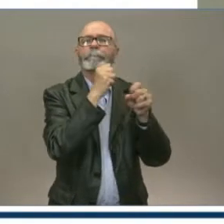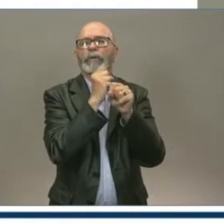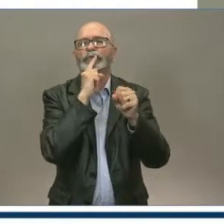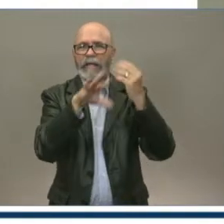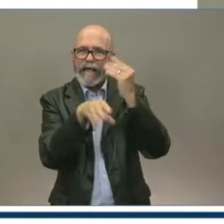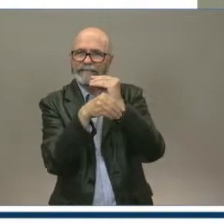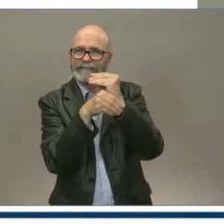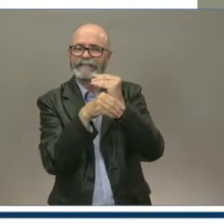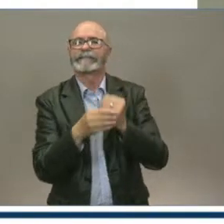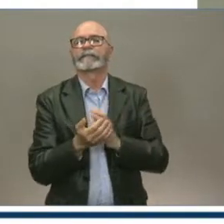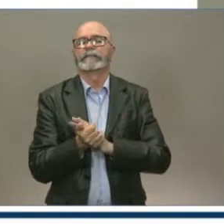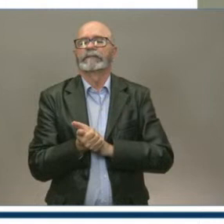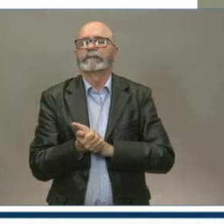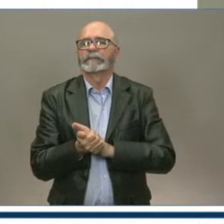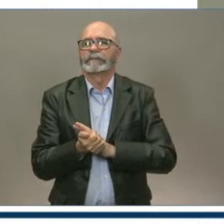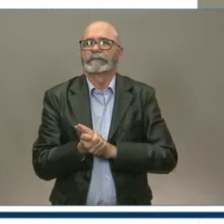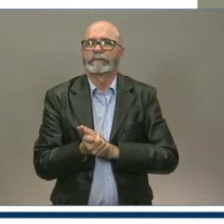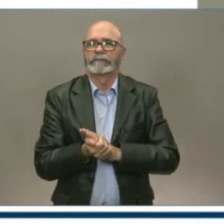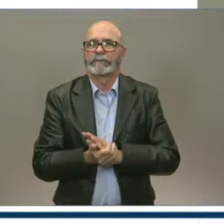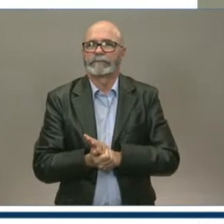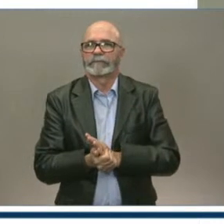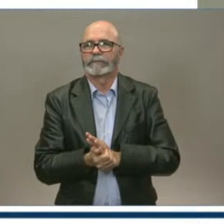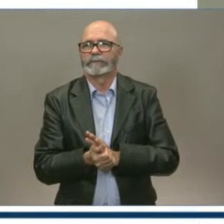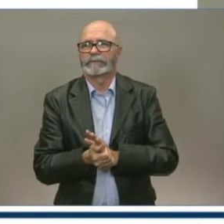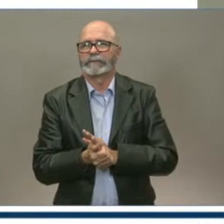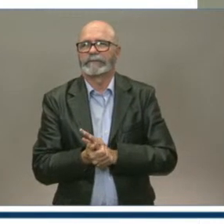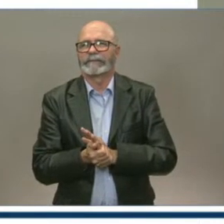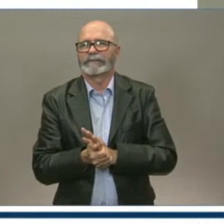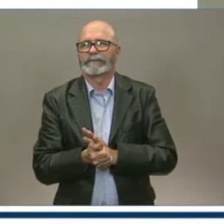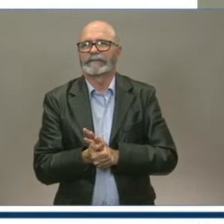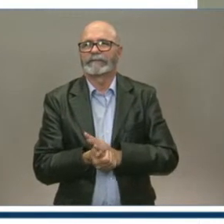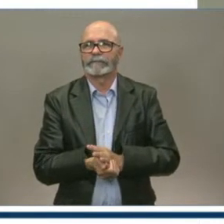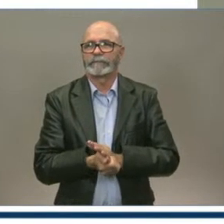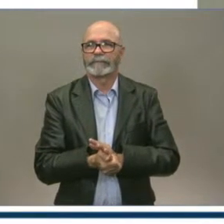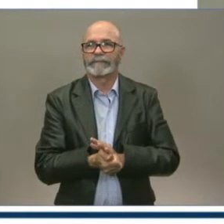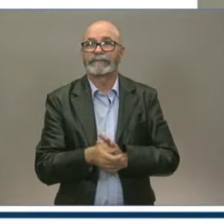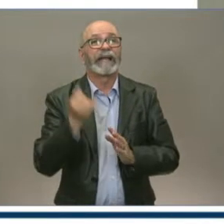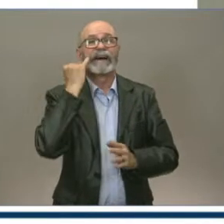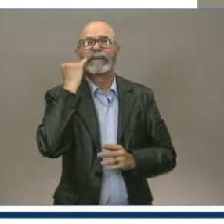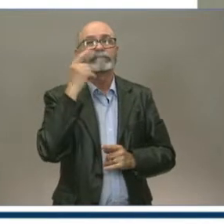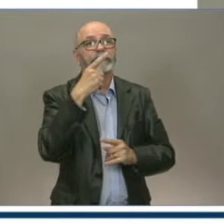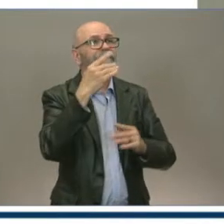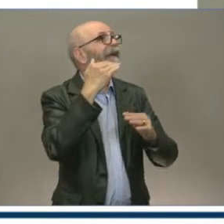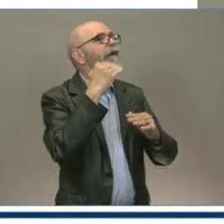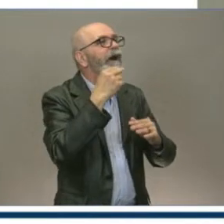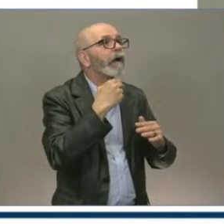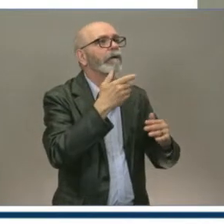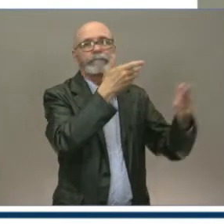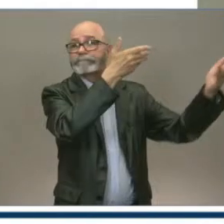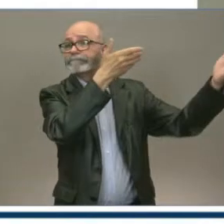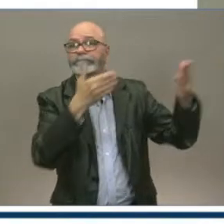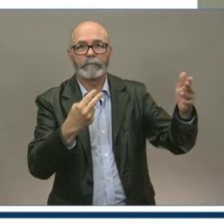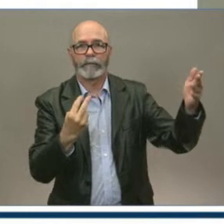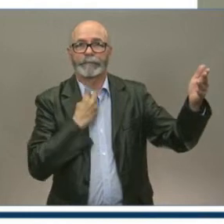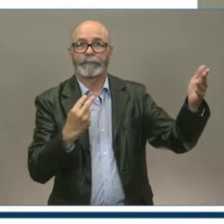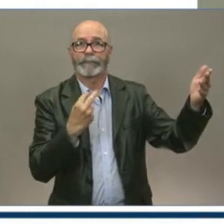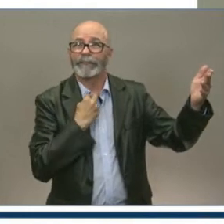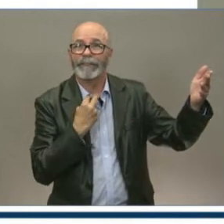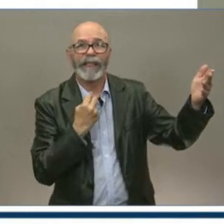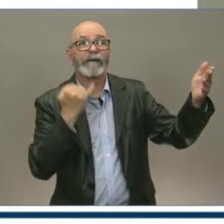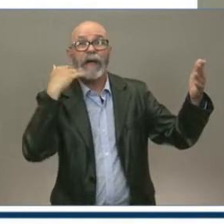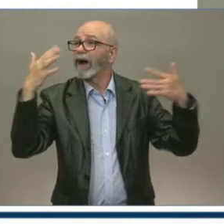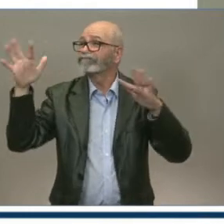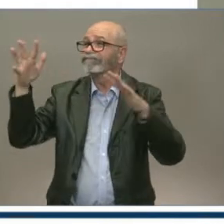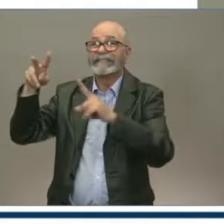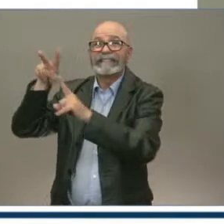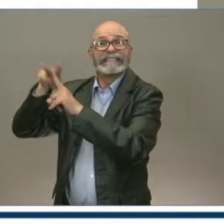However, at this point, because of that limited supply, we cannot add more appointments at every single clinic in the province. Every time we get